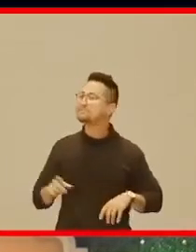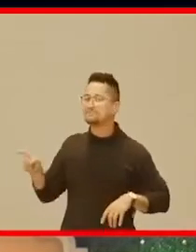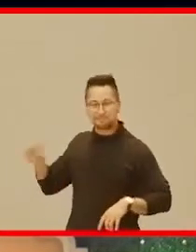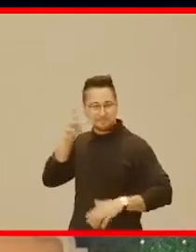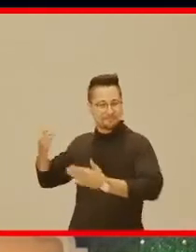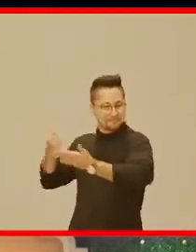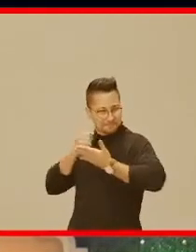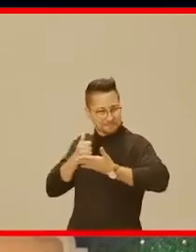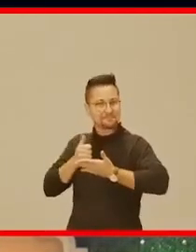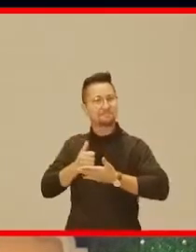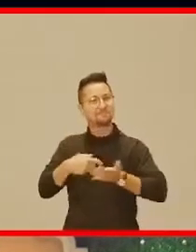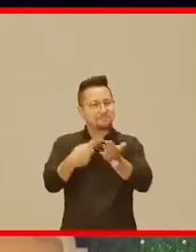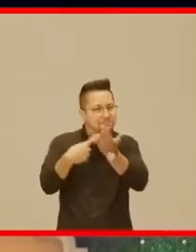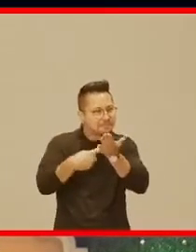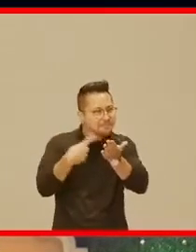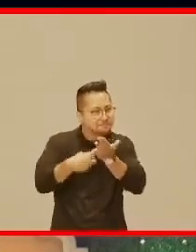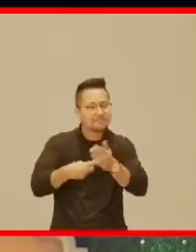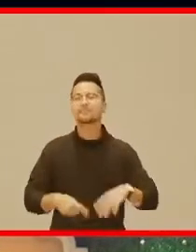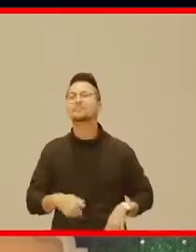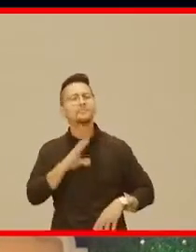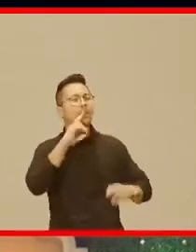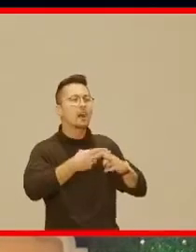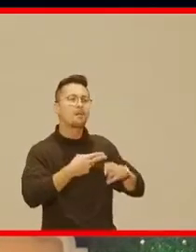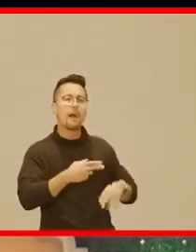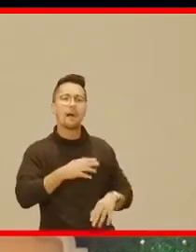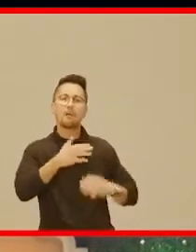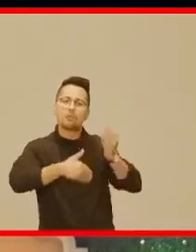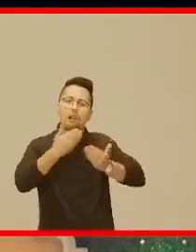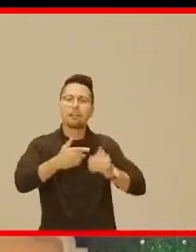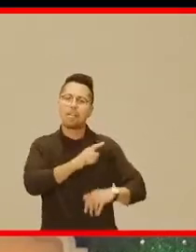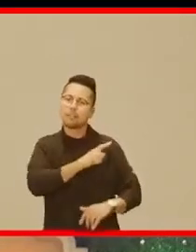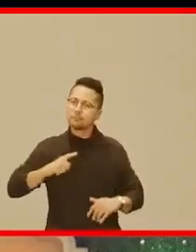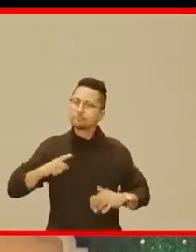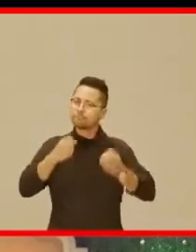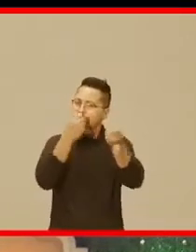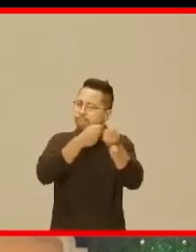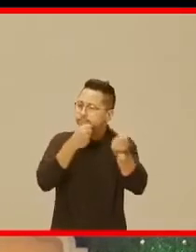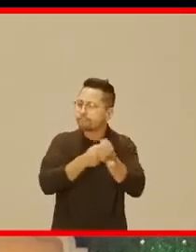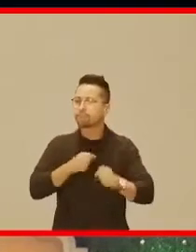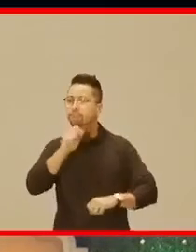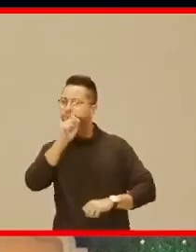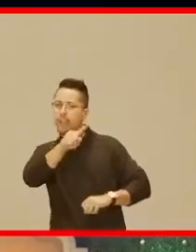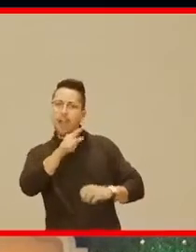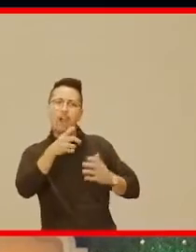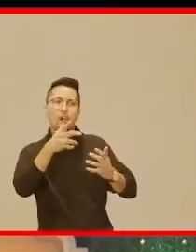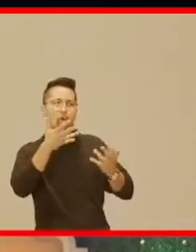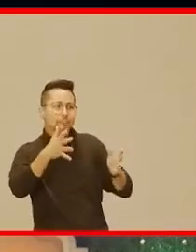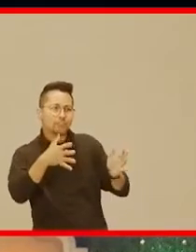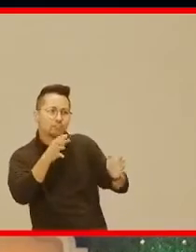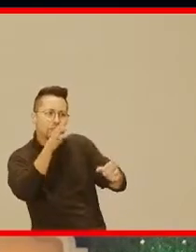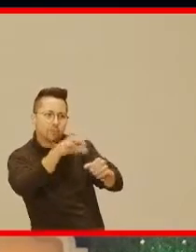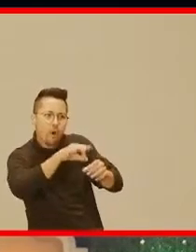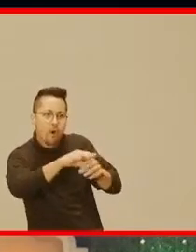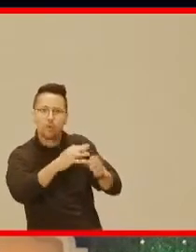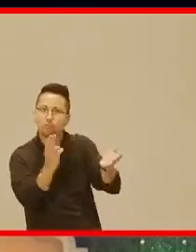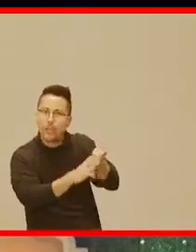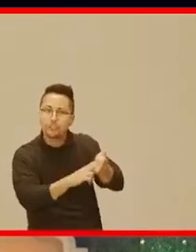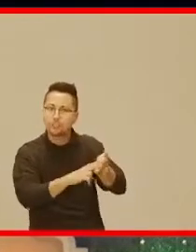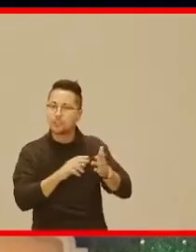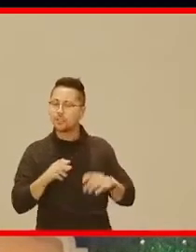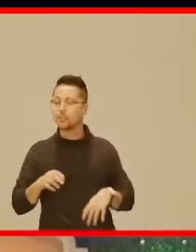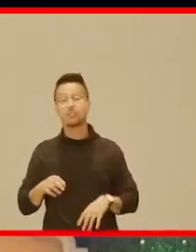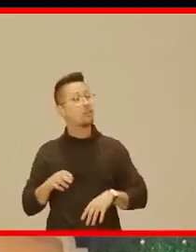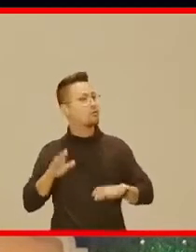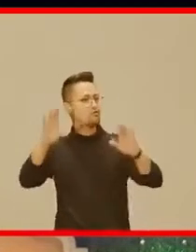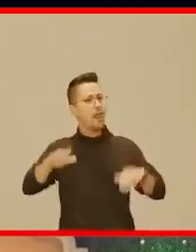out. We're talking about the process of legislative advocacy. Okay. We asked who was registered to vote, just to catch you up to speed. Great. Who is